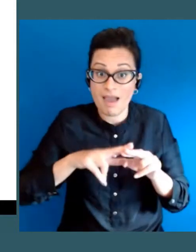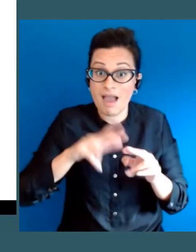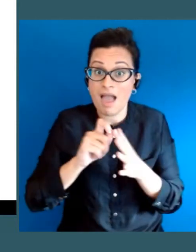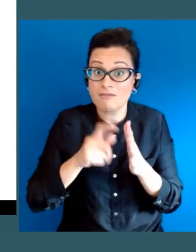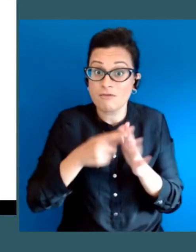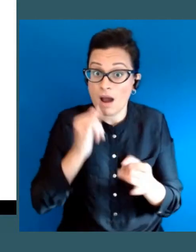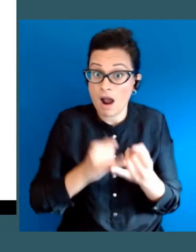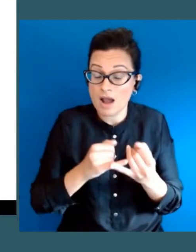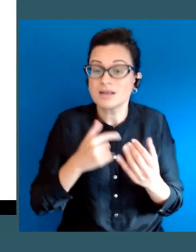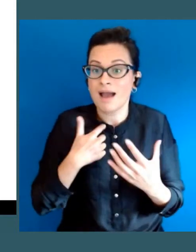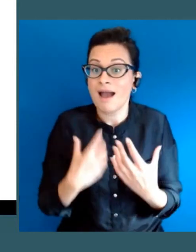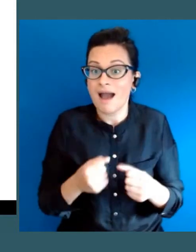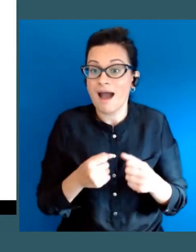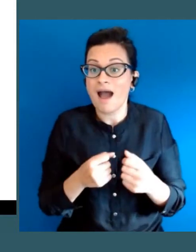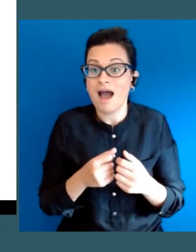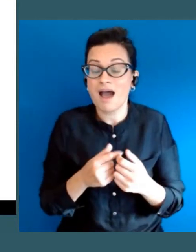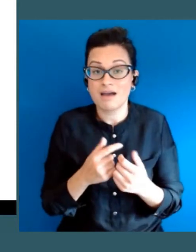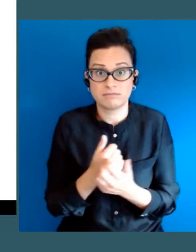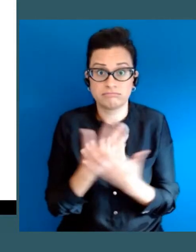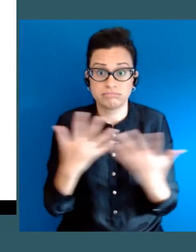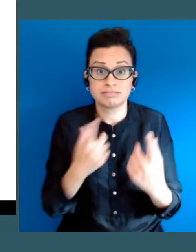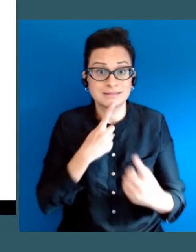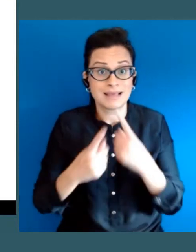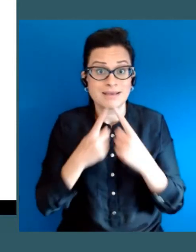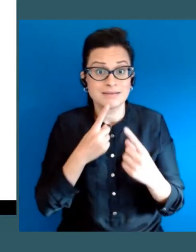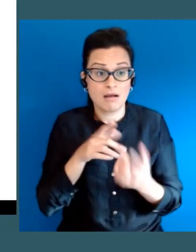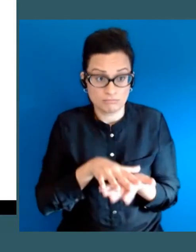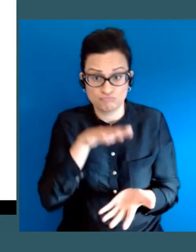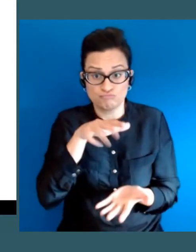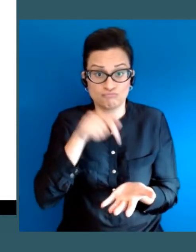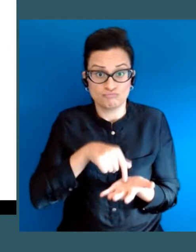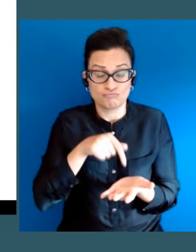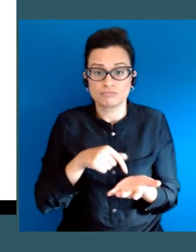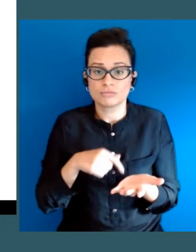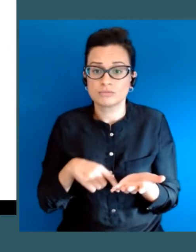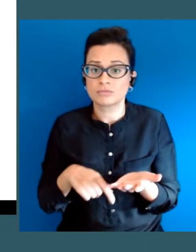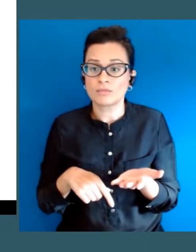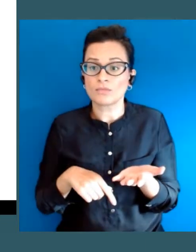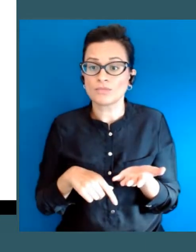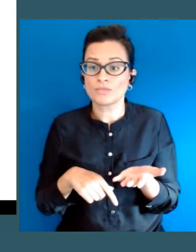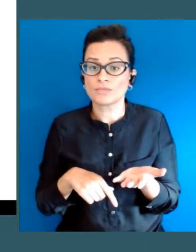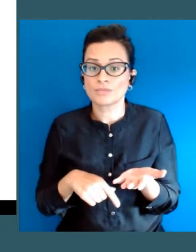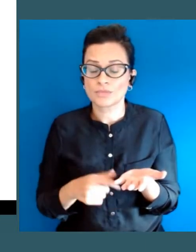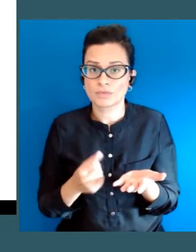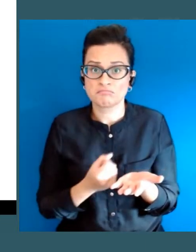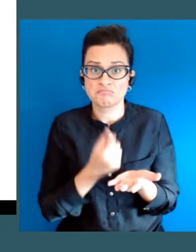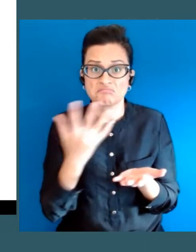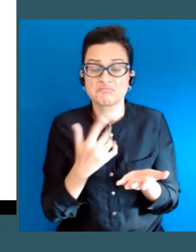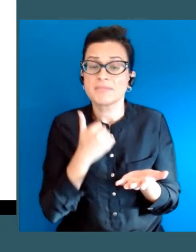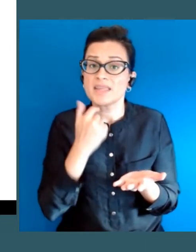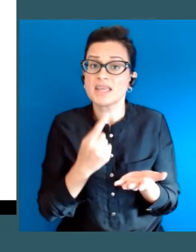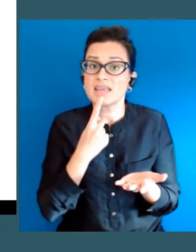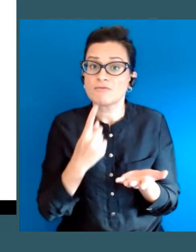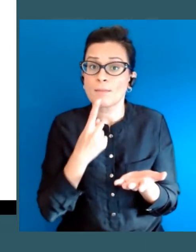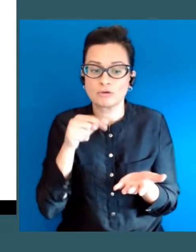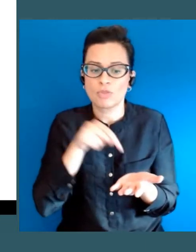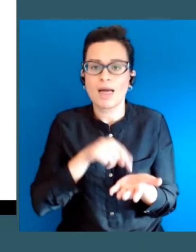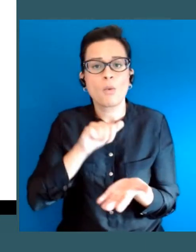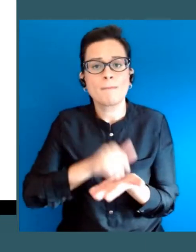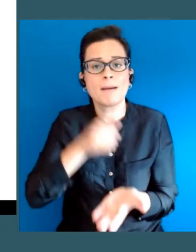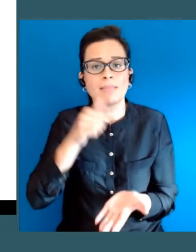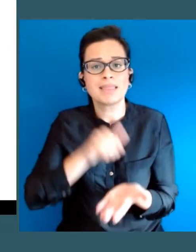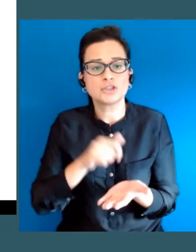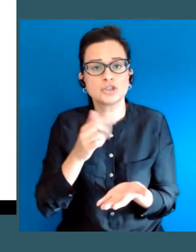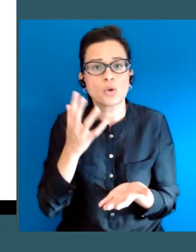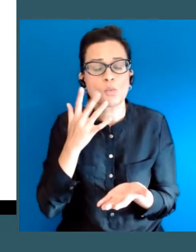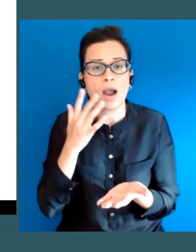of data from that, and that gave us a fair amount of information, and it's due to be published in Archives of